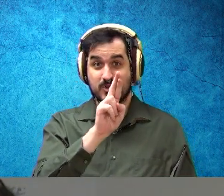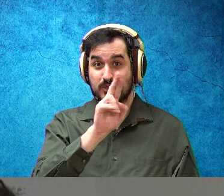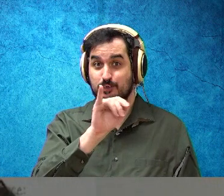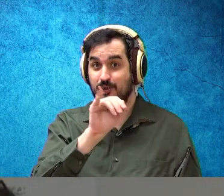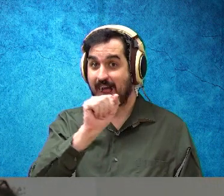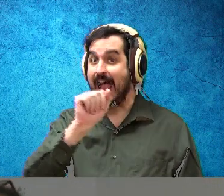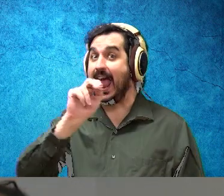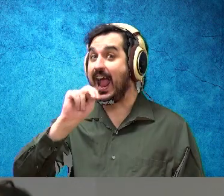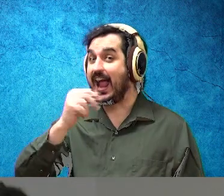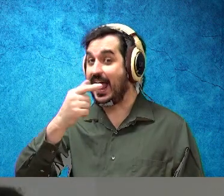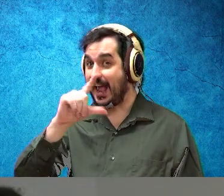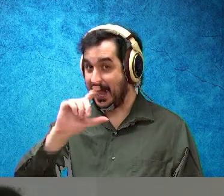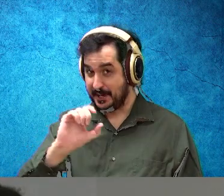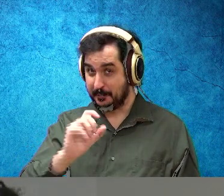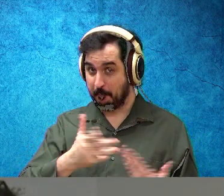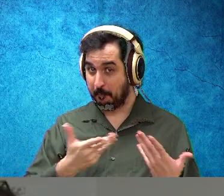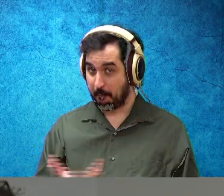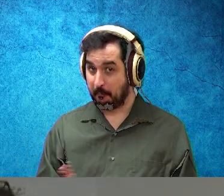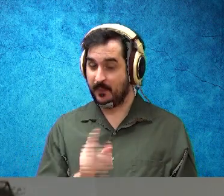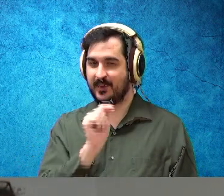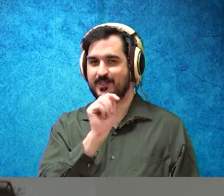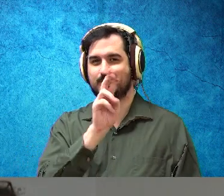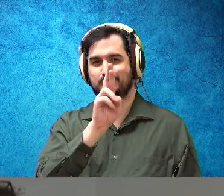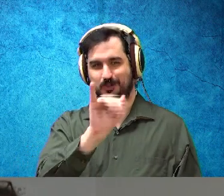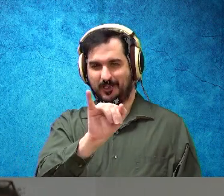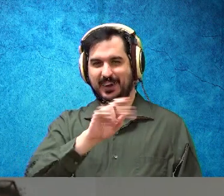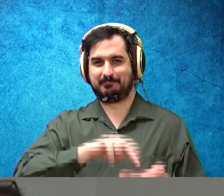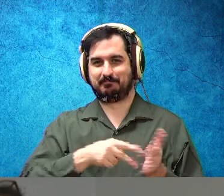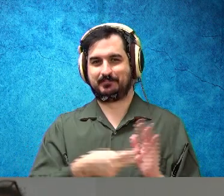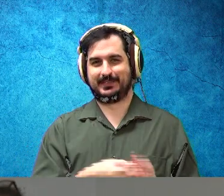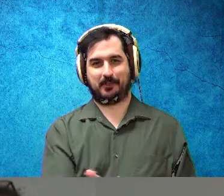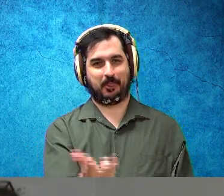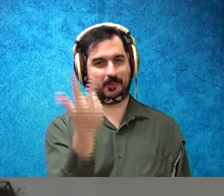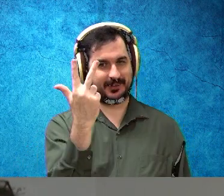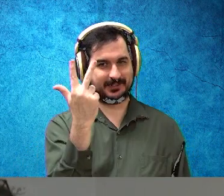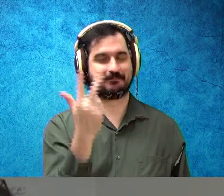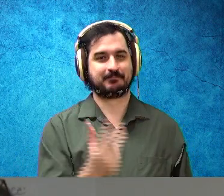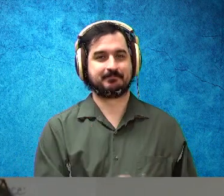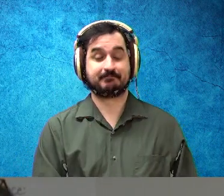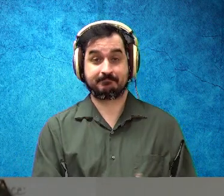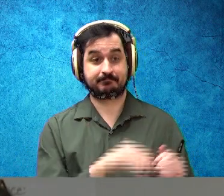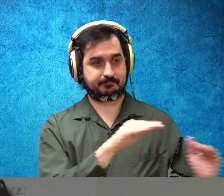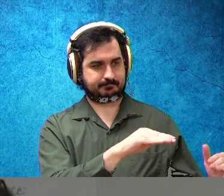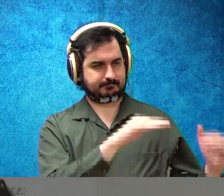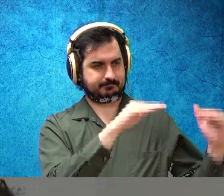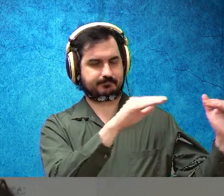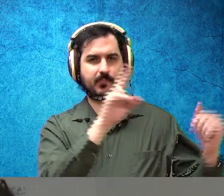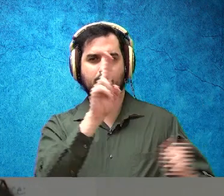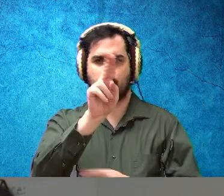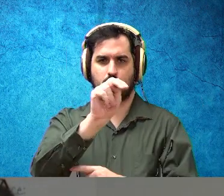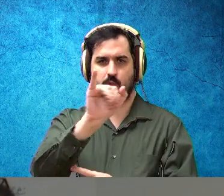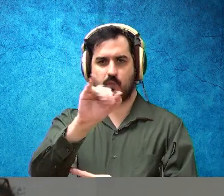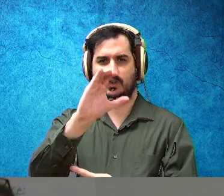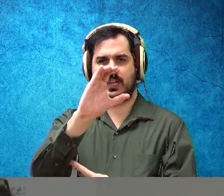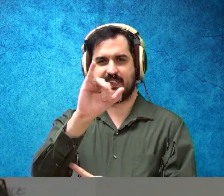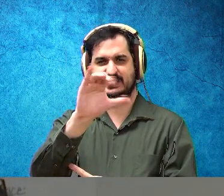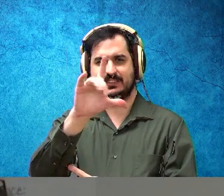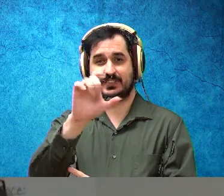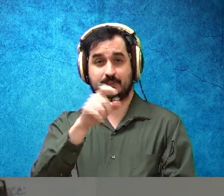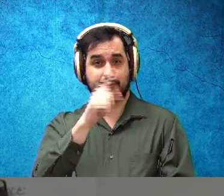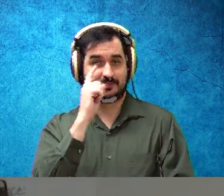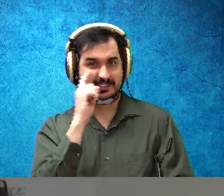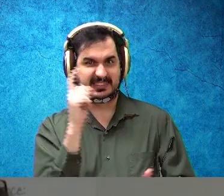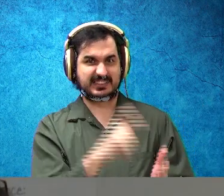triangle. So tri means three. All right, well, what about a unicycle? Have you ever heard of a unicycle? Have you ever seen